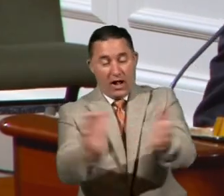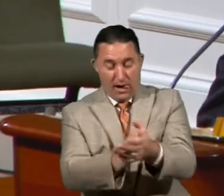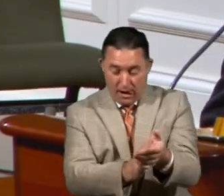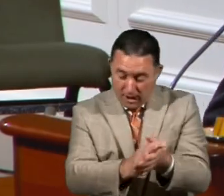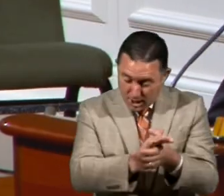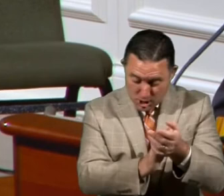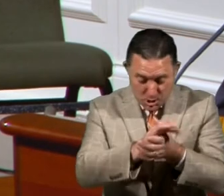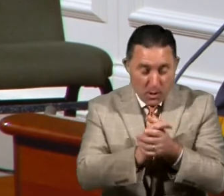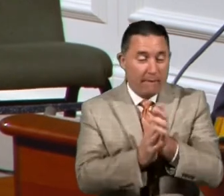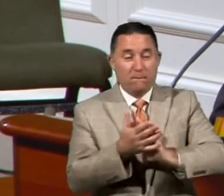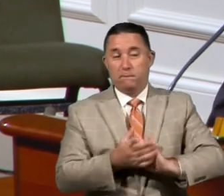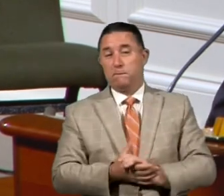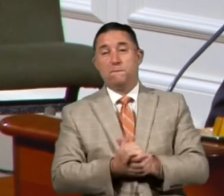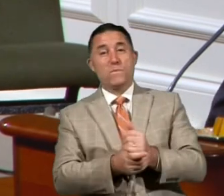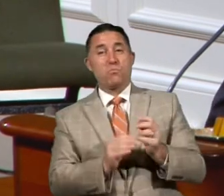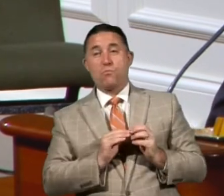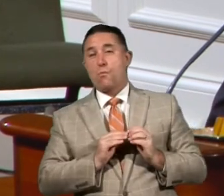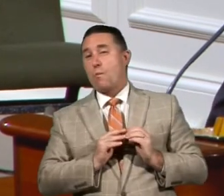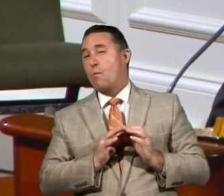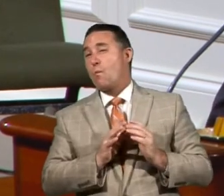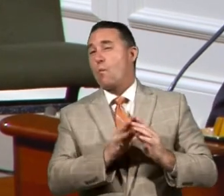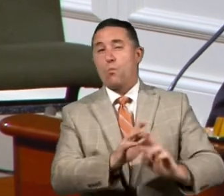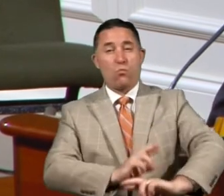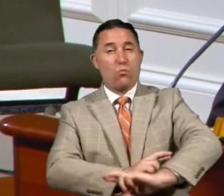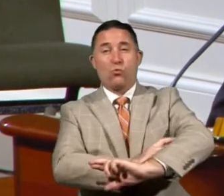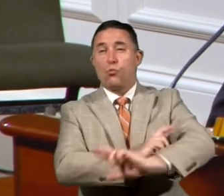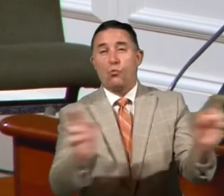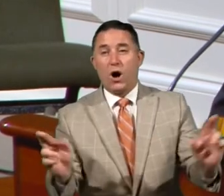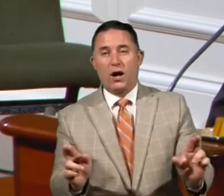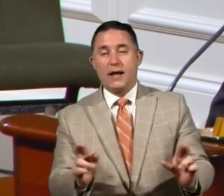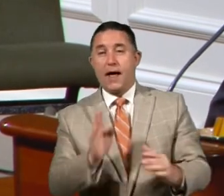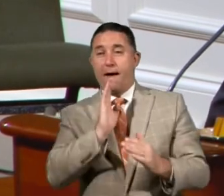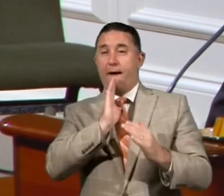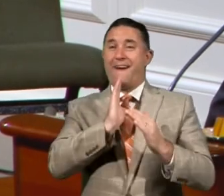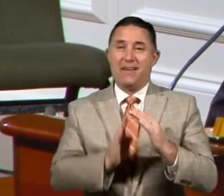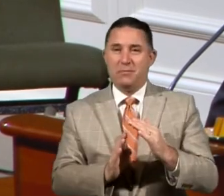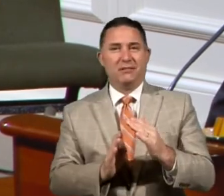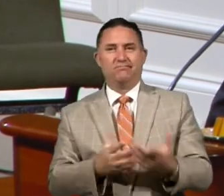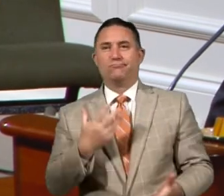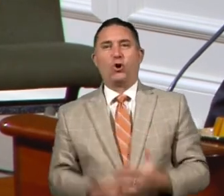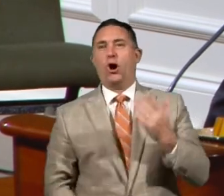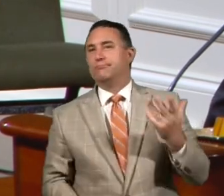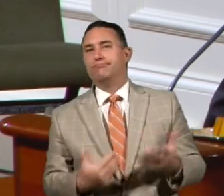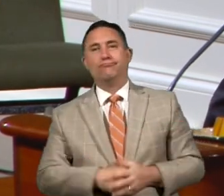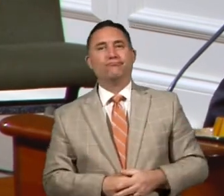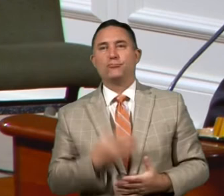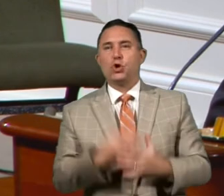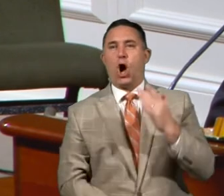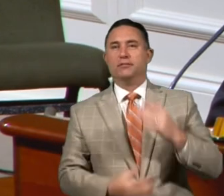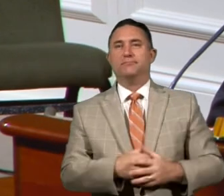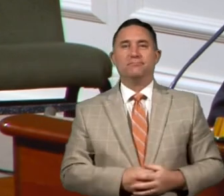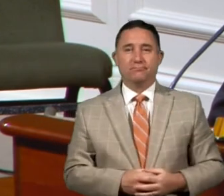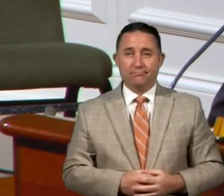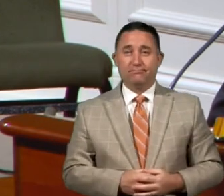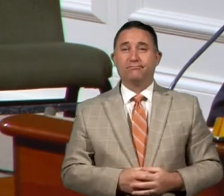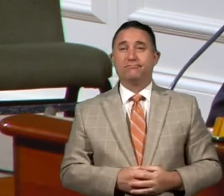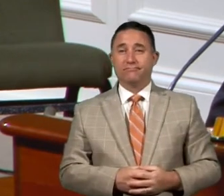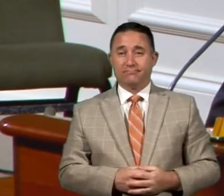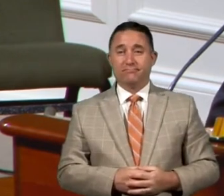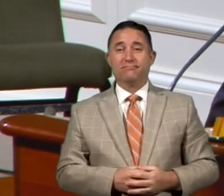Humility. gone.